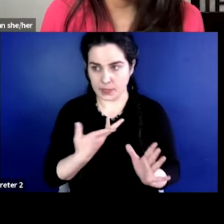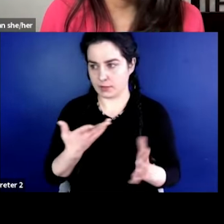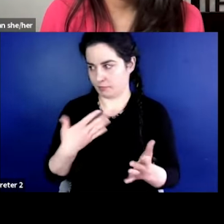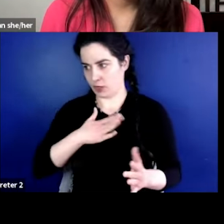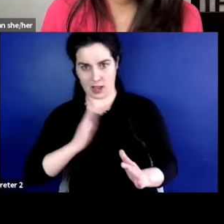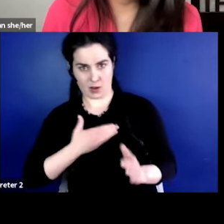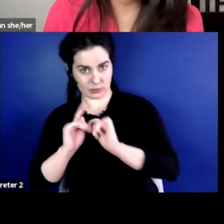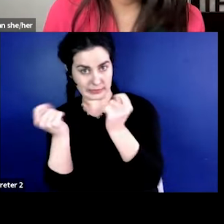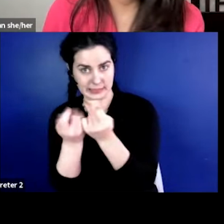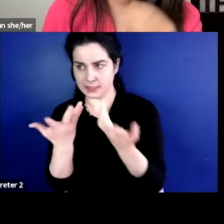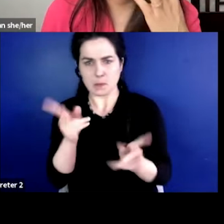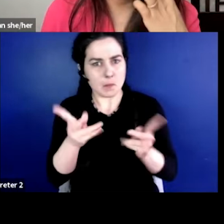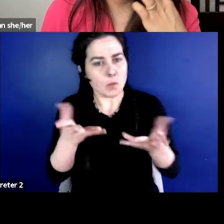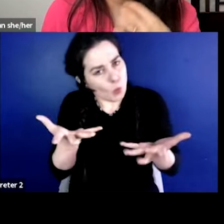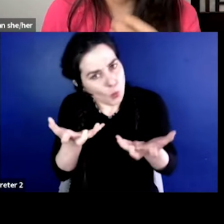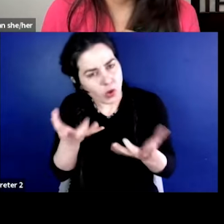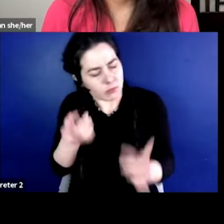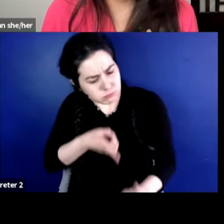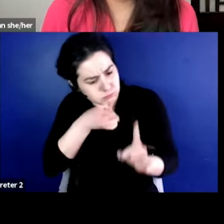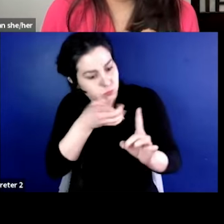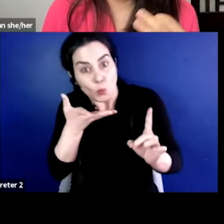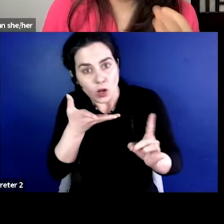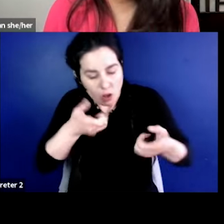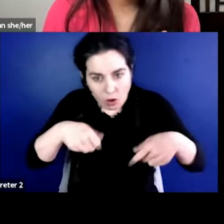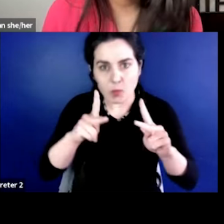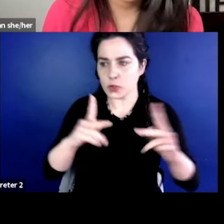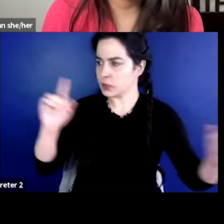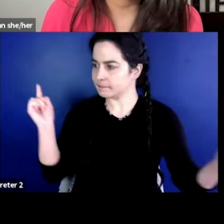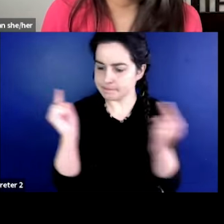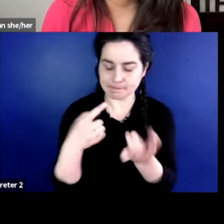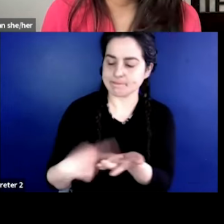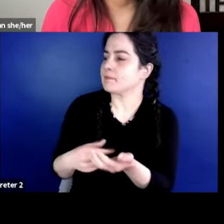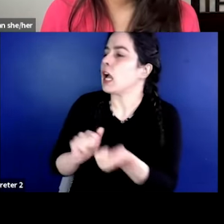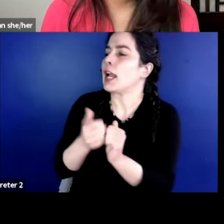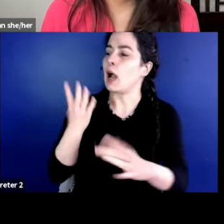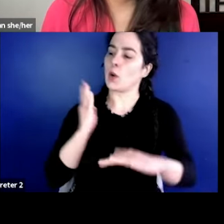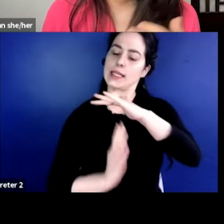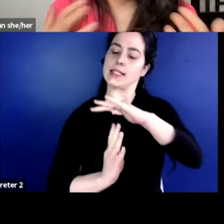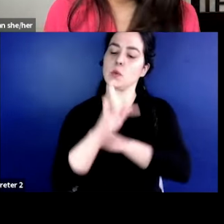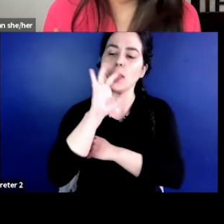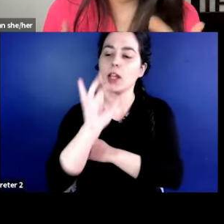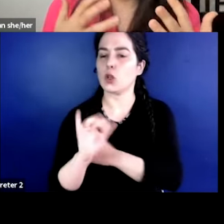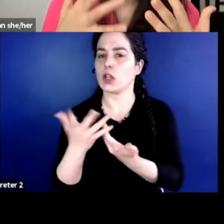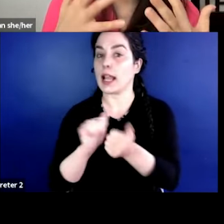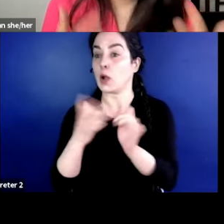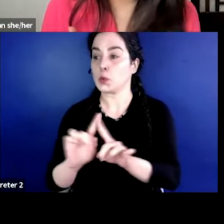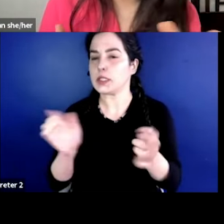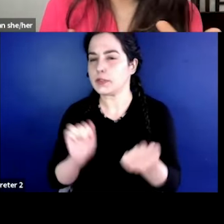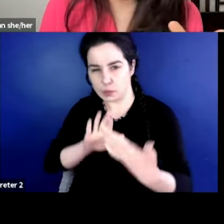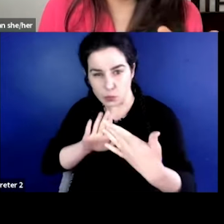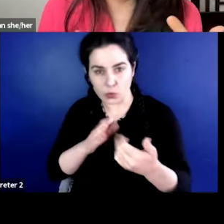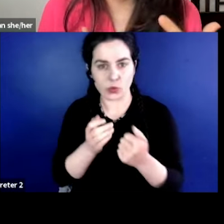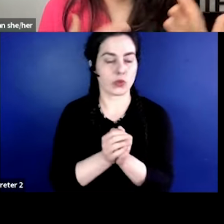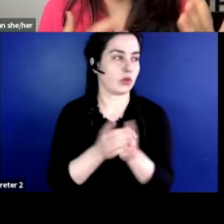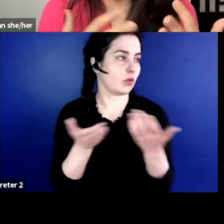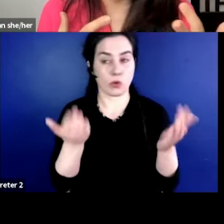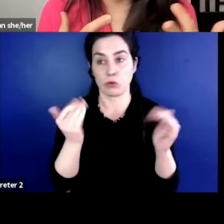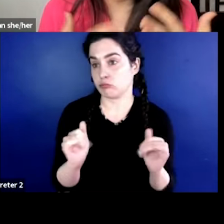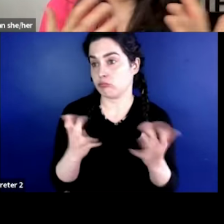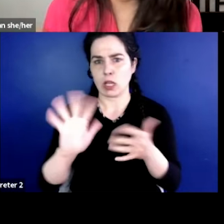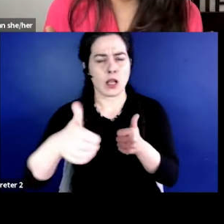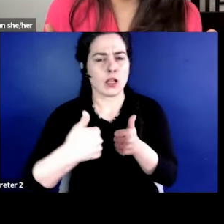come together, have conversations that were really difficult. Okay, how do I do intake in a different way? Or, okay, I'm facing challenges with